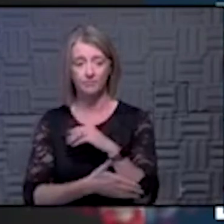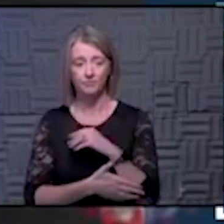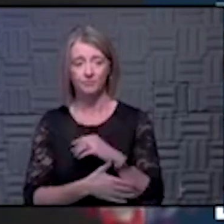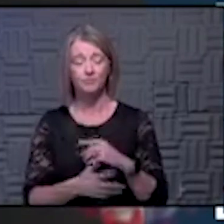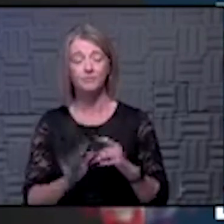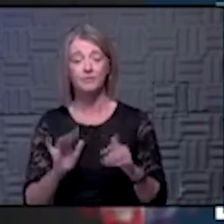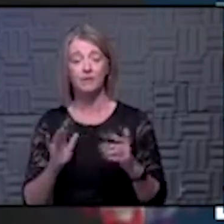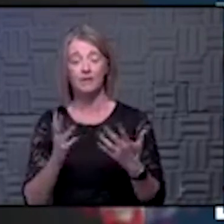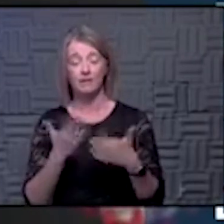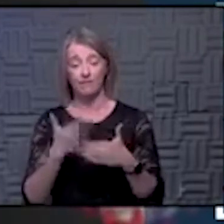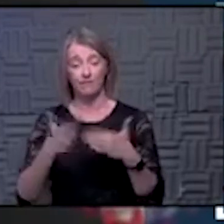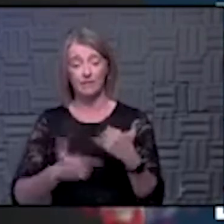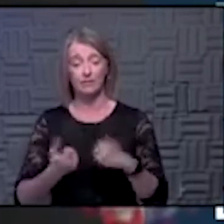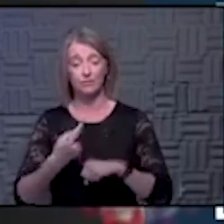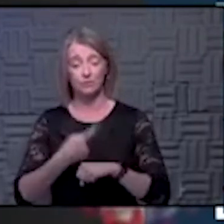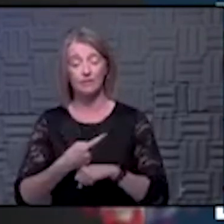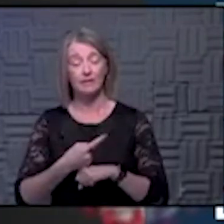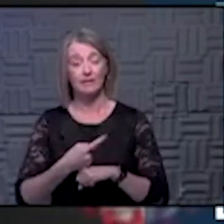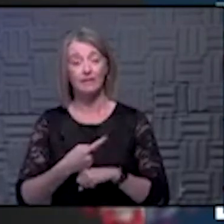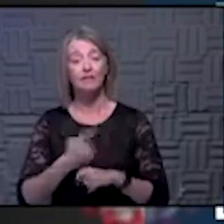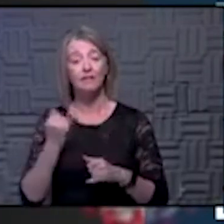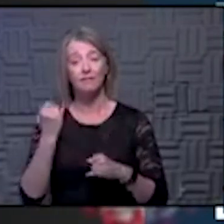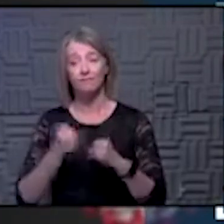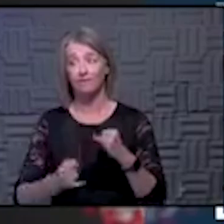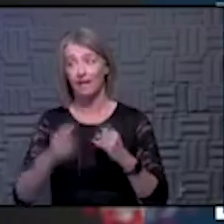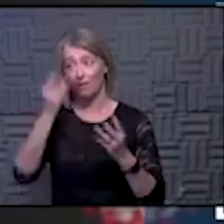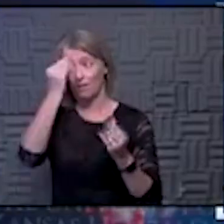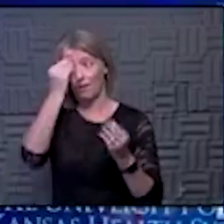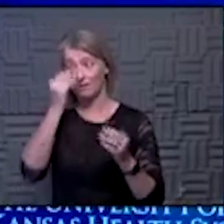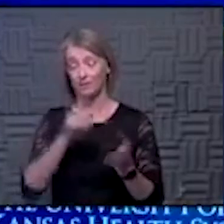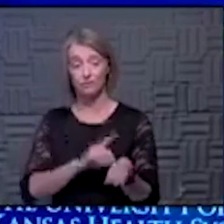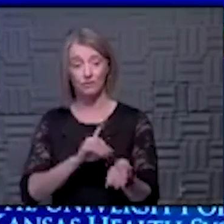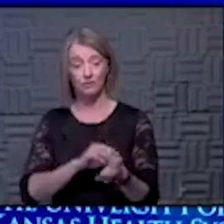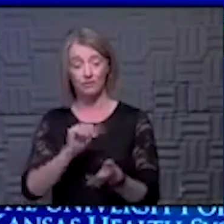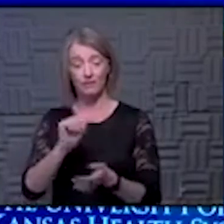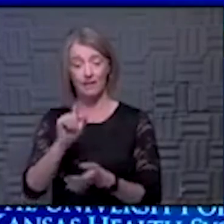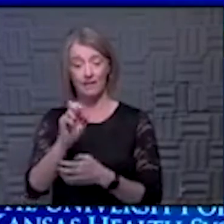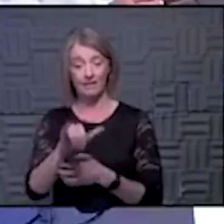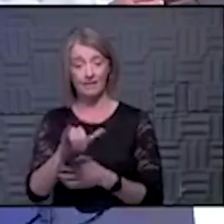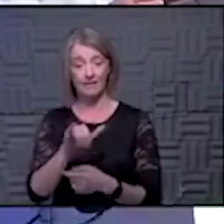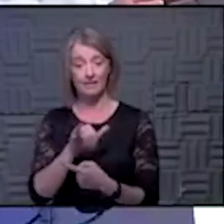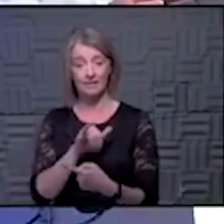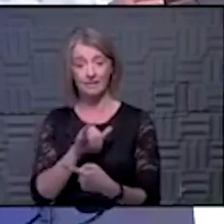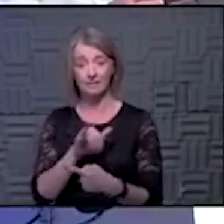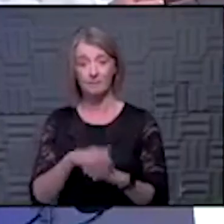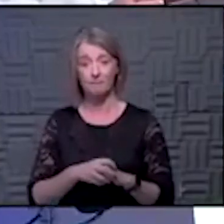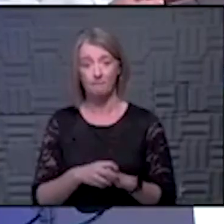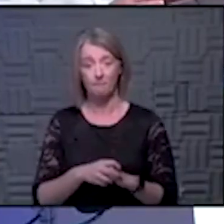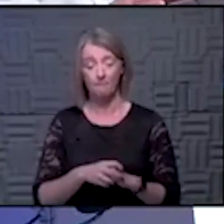As we wrap up today, final thoughts, Dr. Alley?